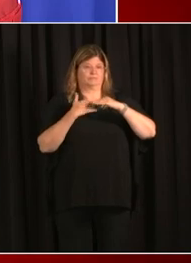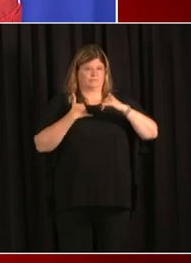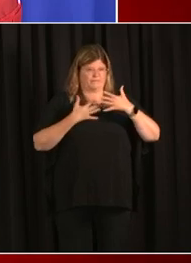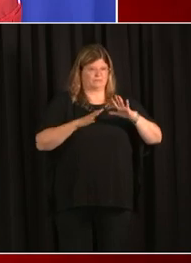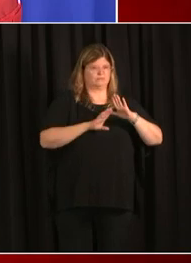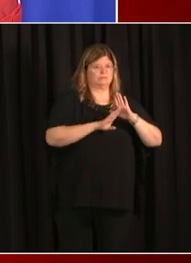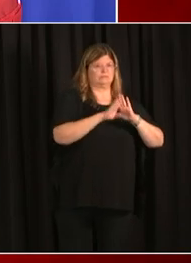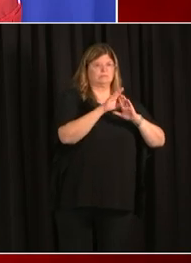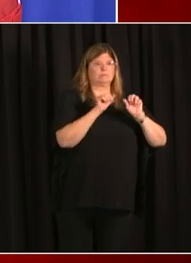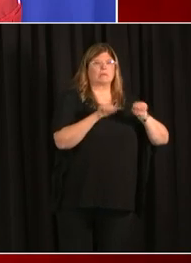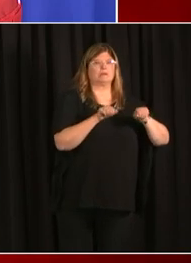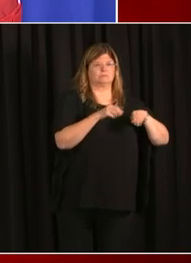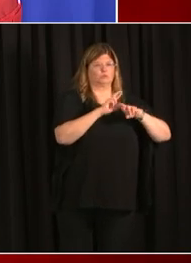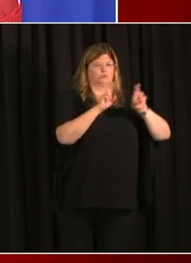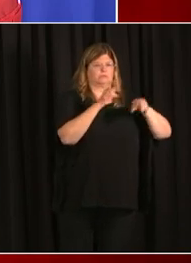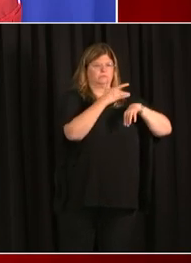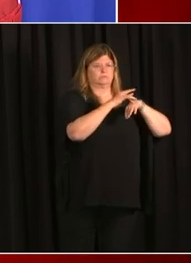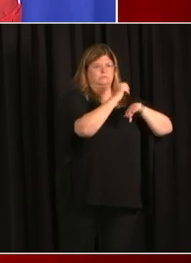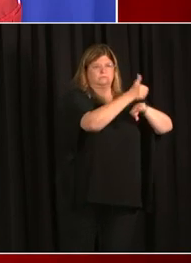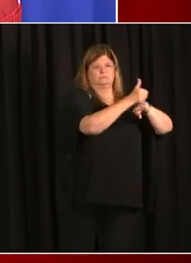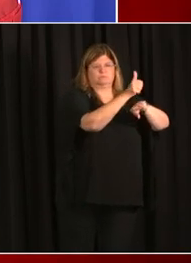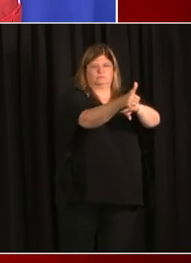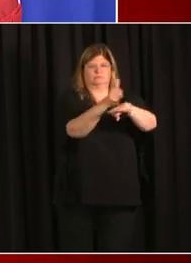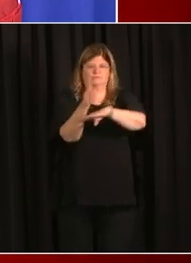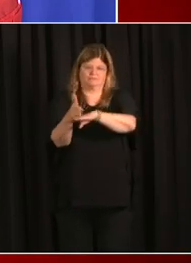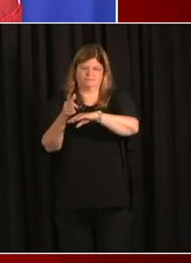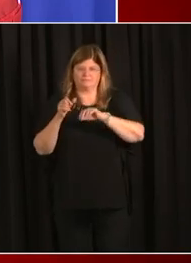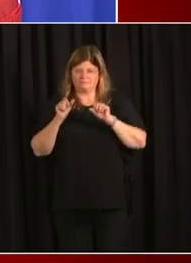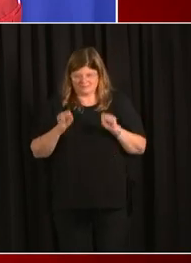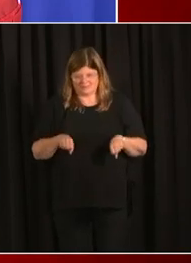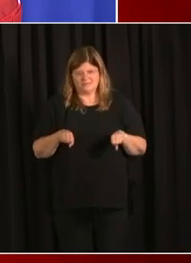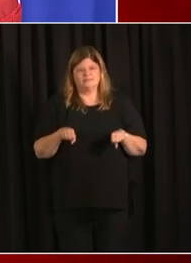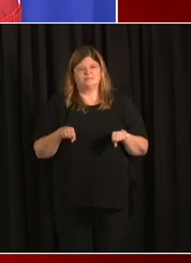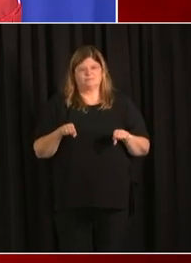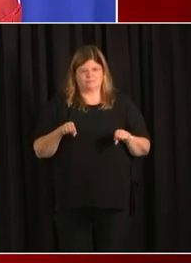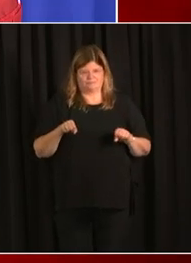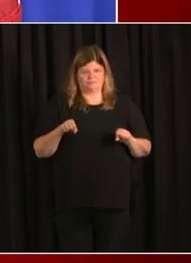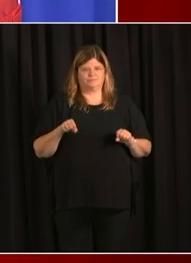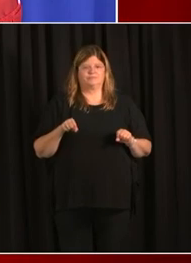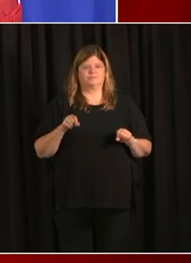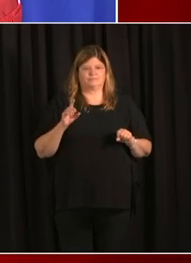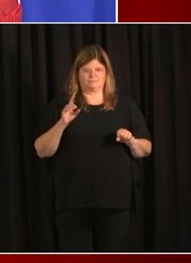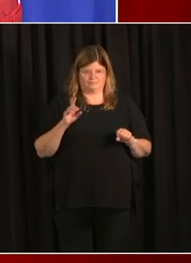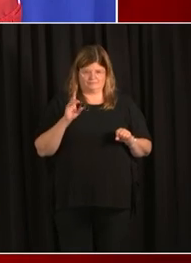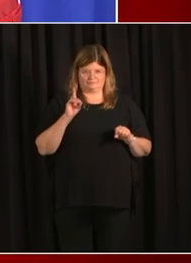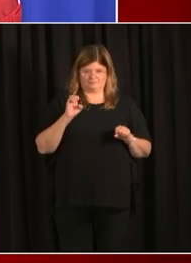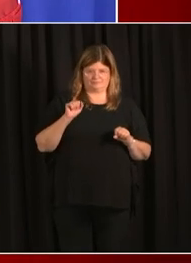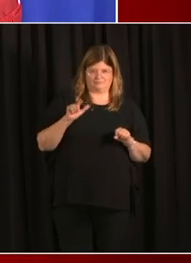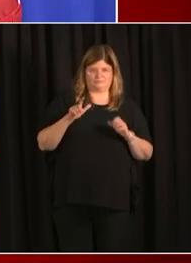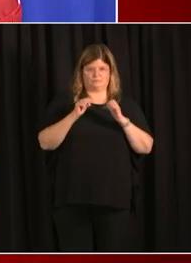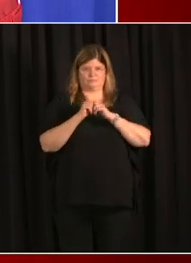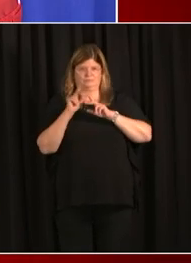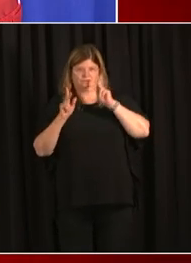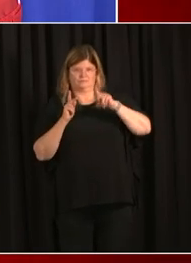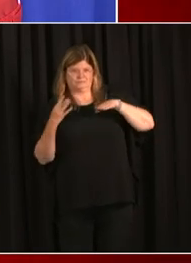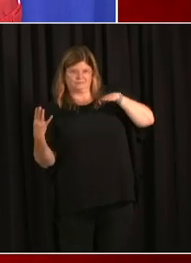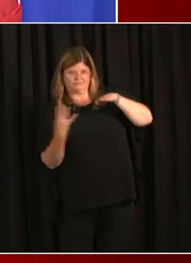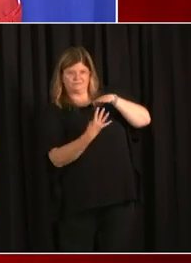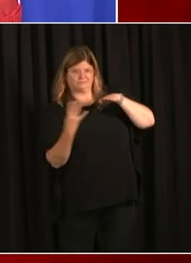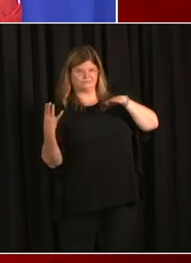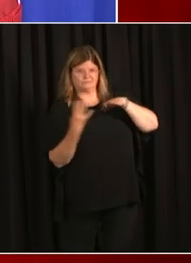capacity available so that we can deal with people coming into our hospitals who are